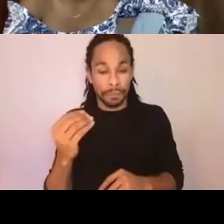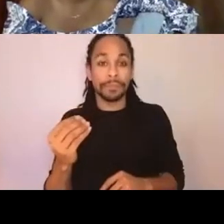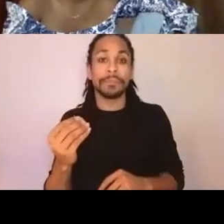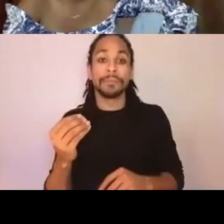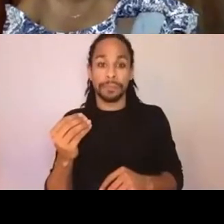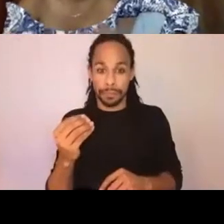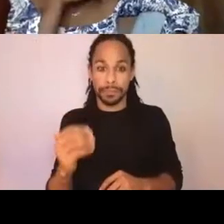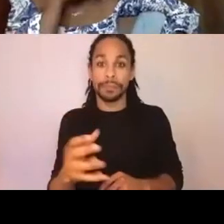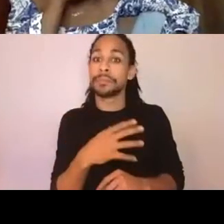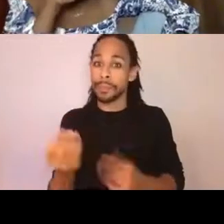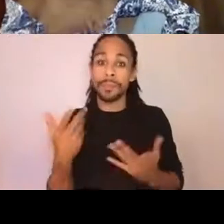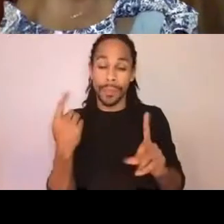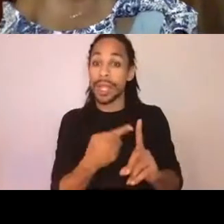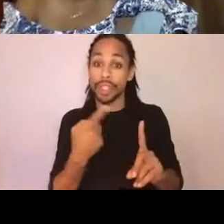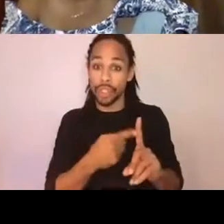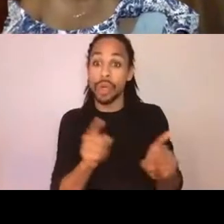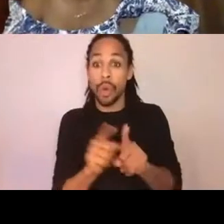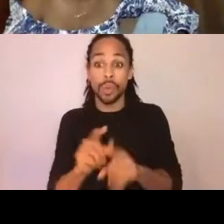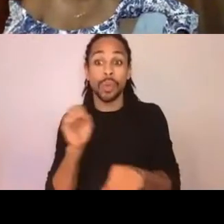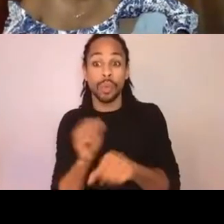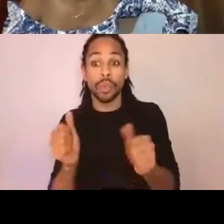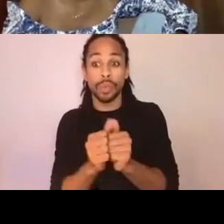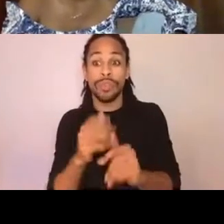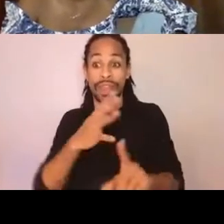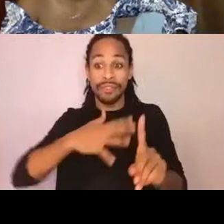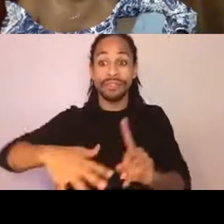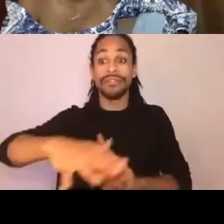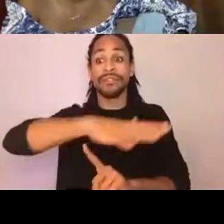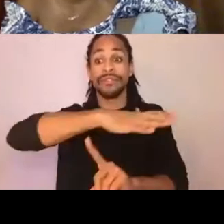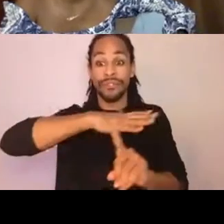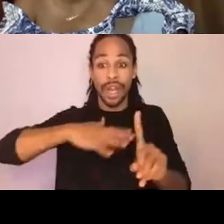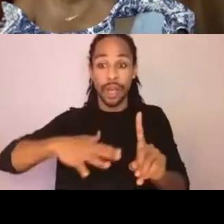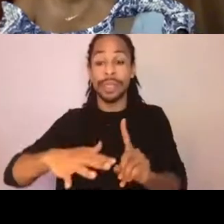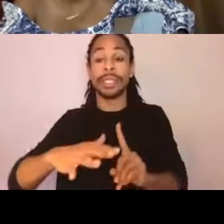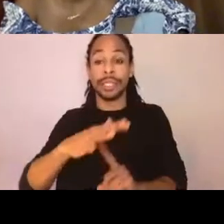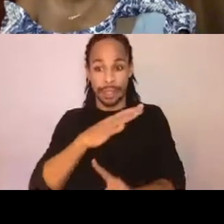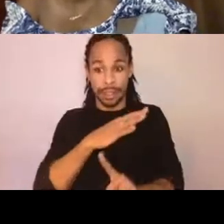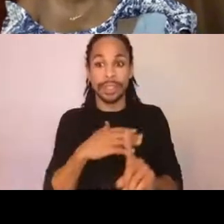also works with this environment, and she works with music, installations, and